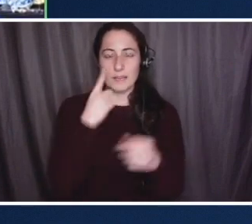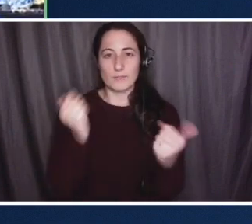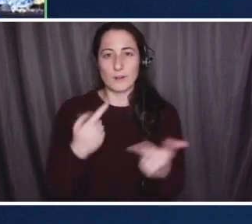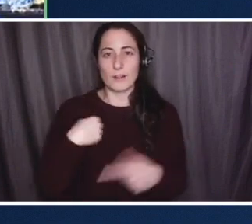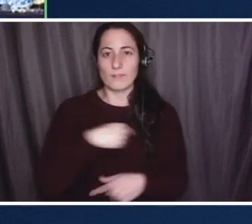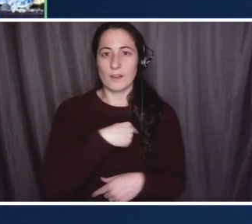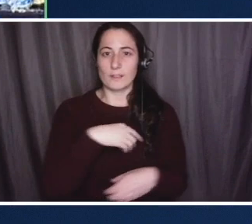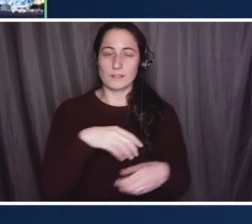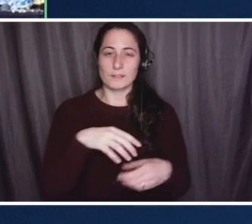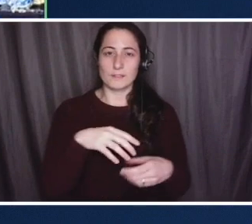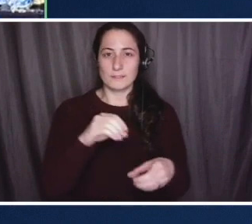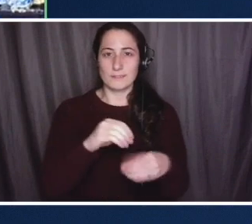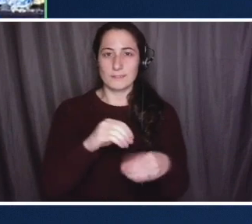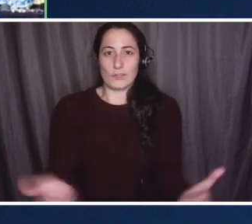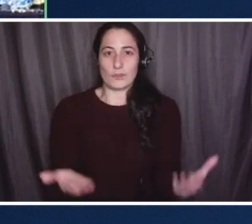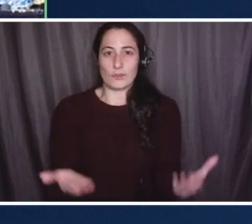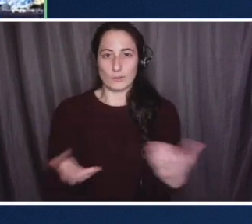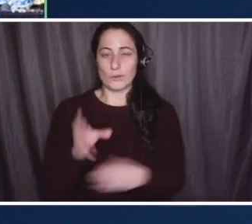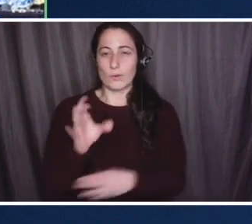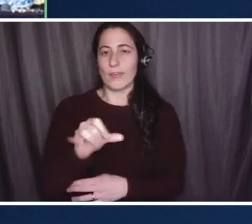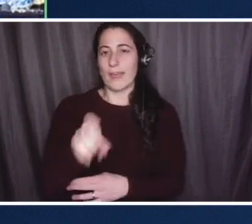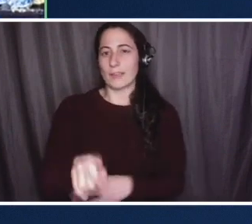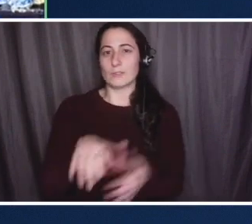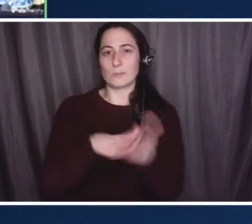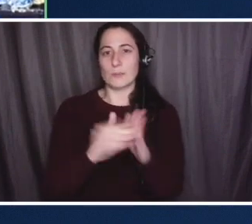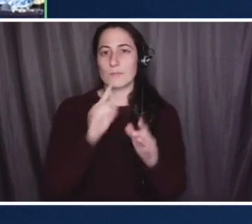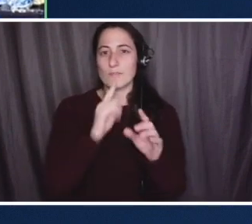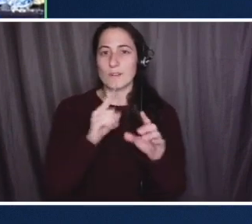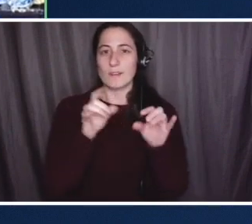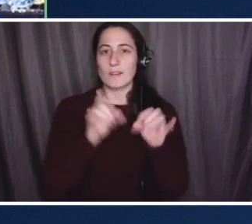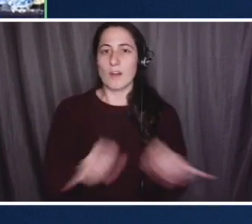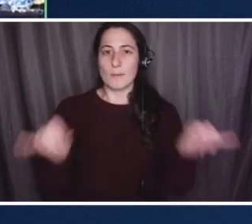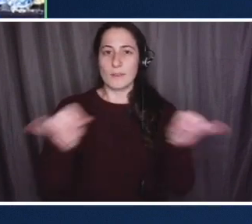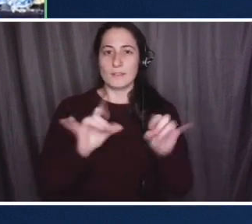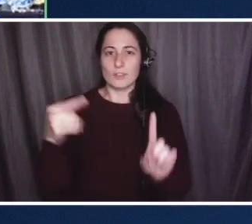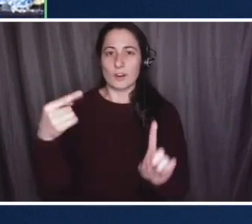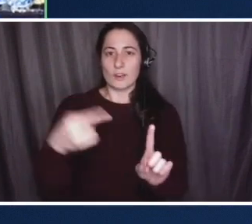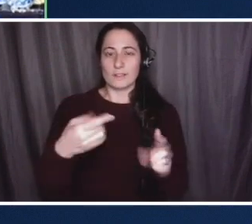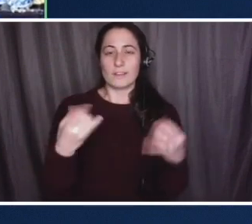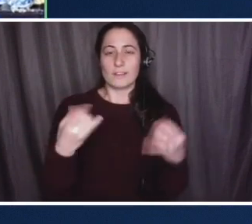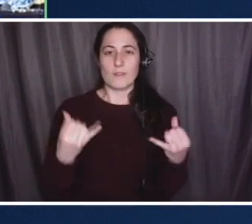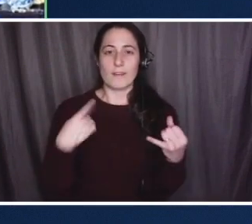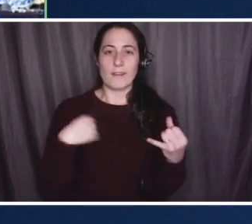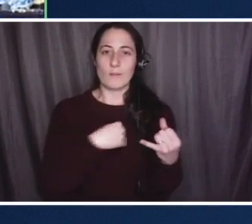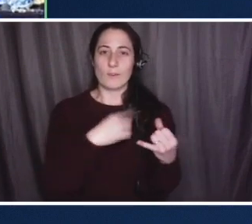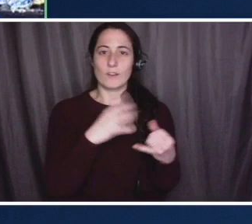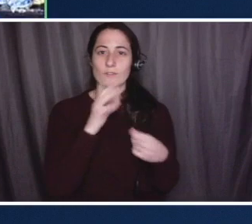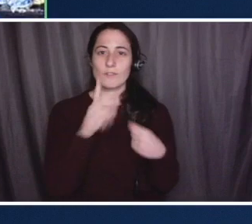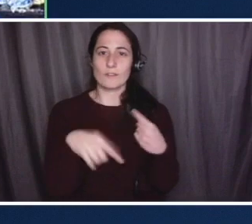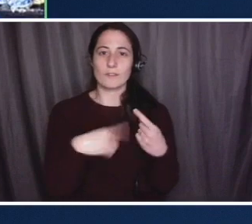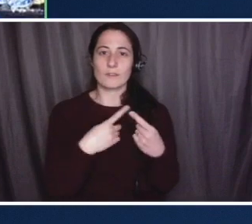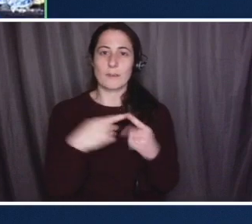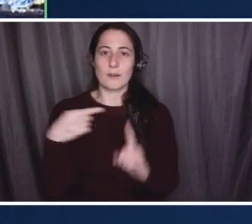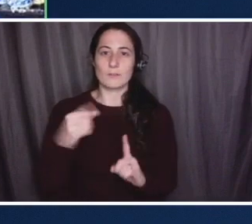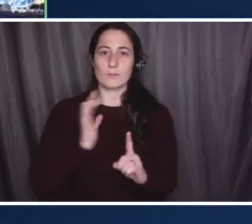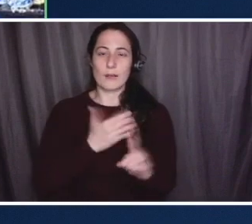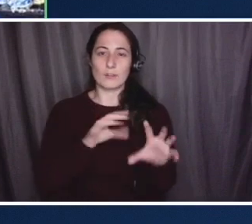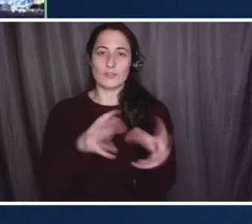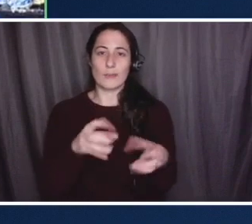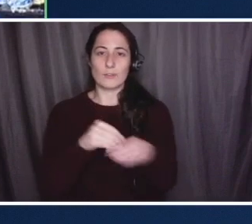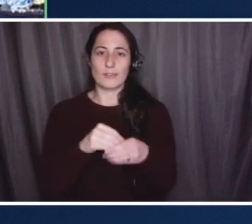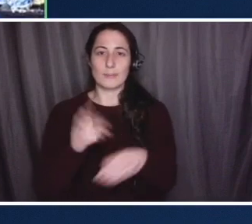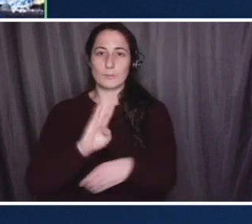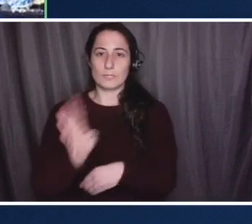So that has to be a common target. And right now, as we are speaking, our chapter in Brazil is facing